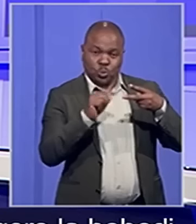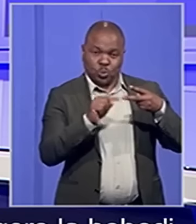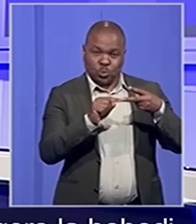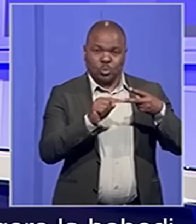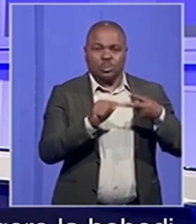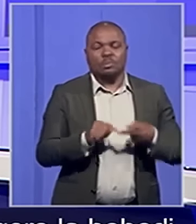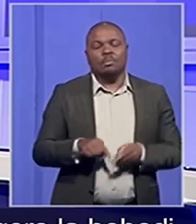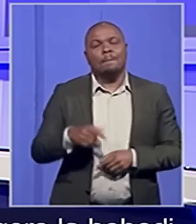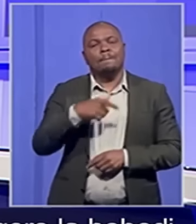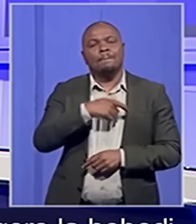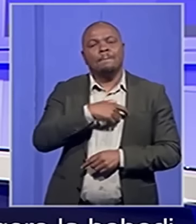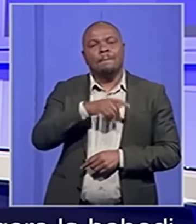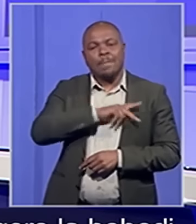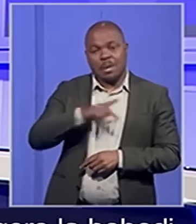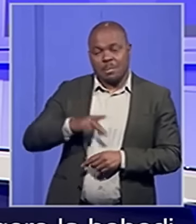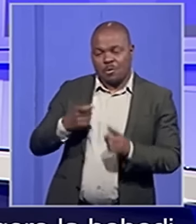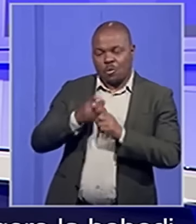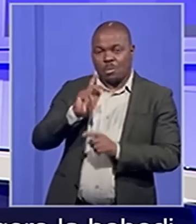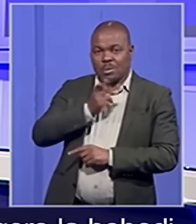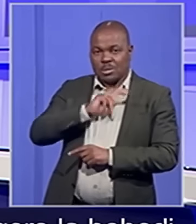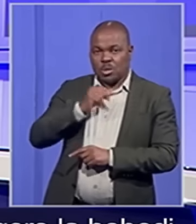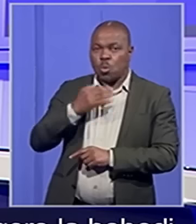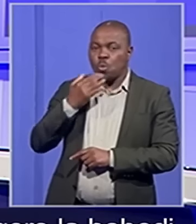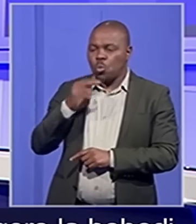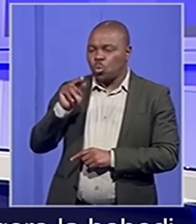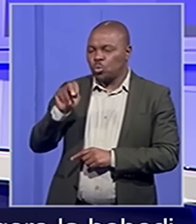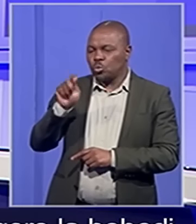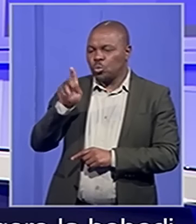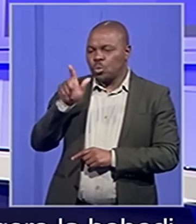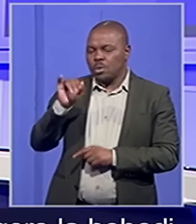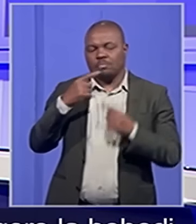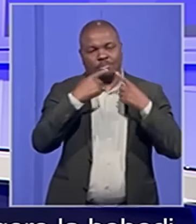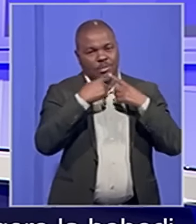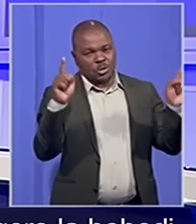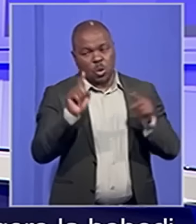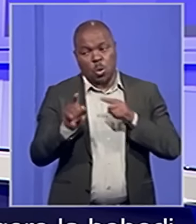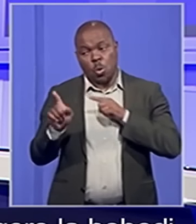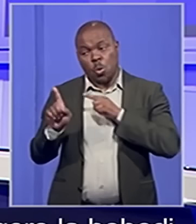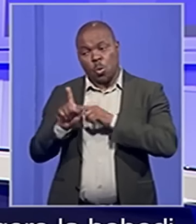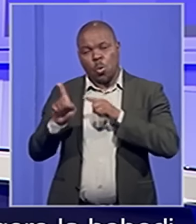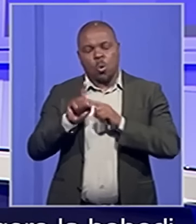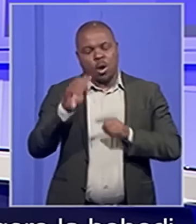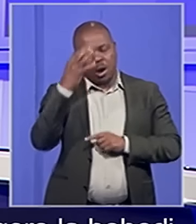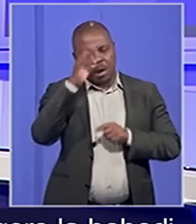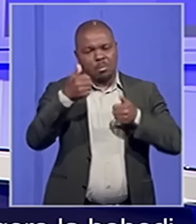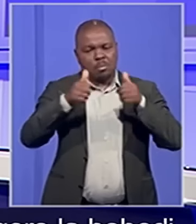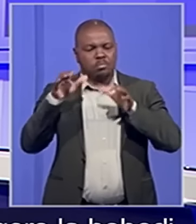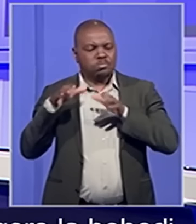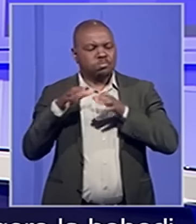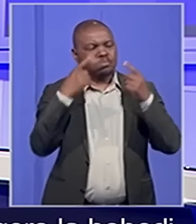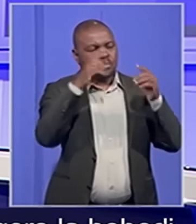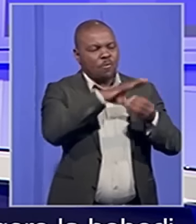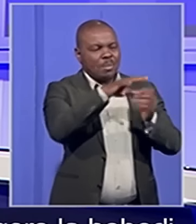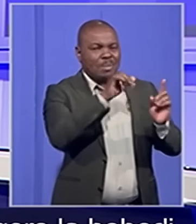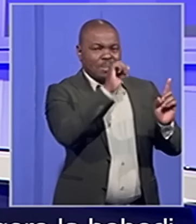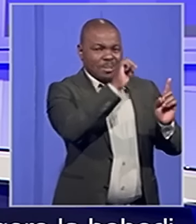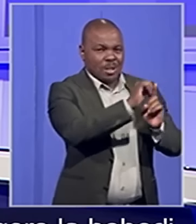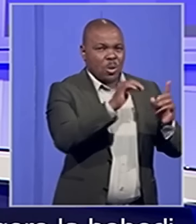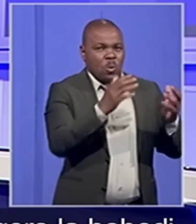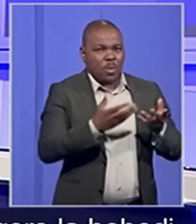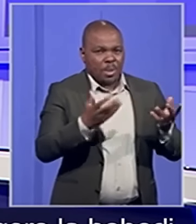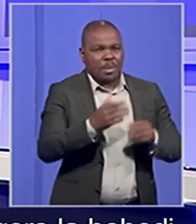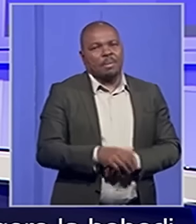ya province ya KwaZulu-Natal Thamsanqa Ntuli. Ntuli o ba etile pele dikemedi tša mmušo go ya go homotša ba ga Mthethwa ka kwa